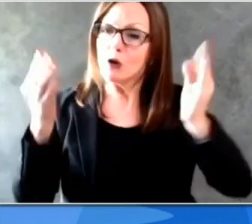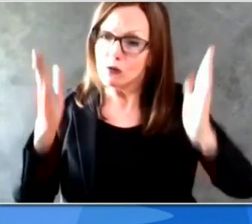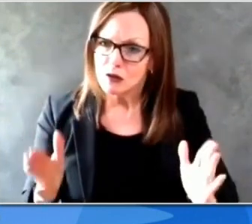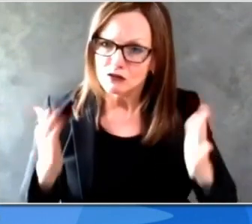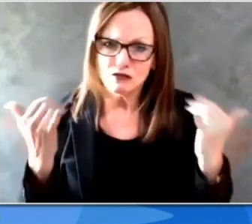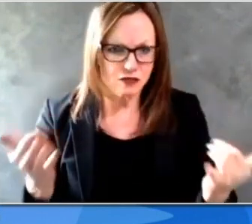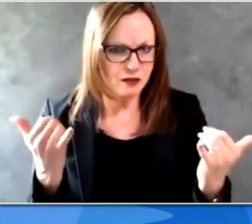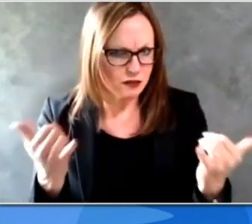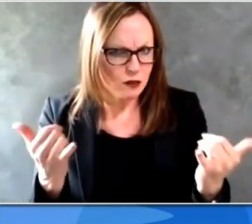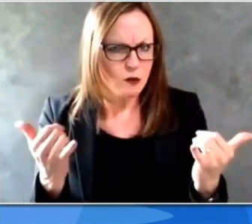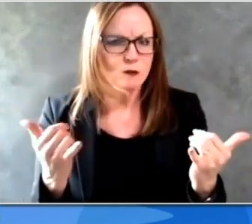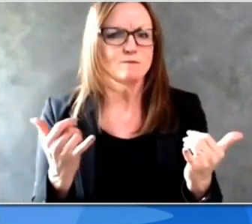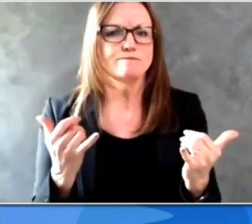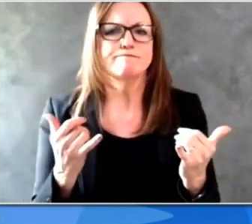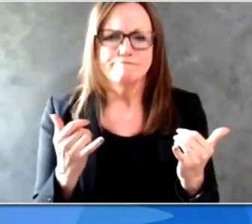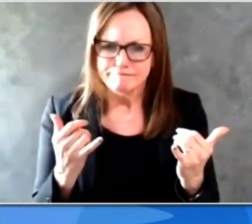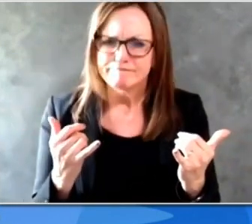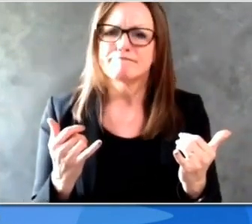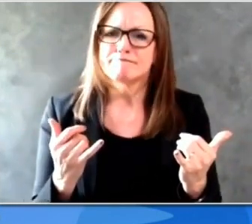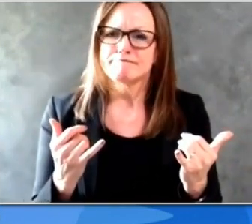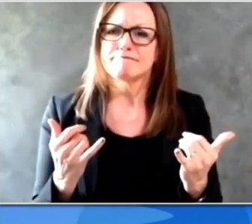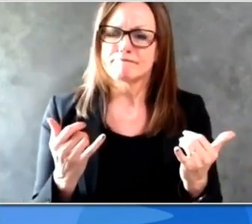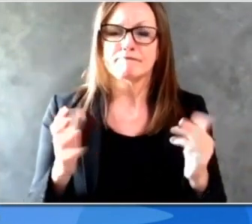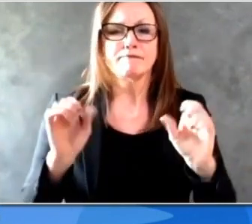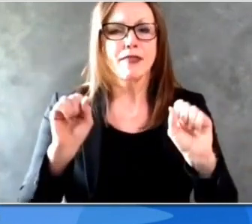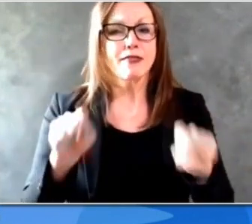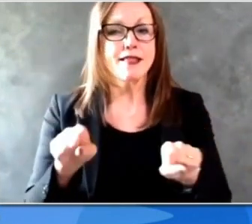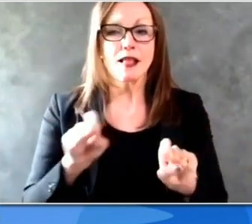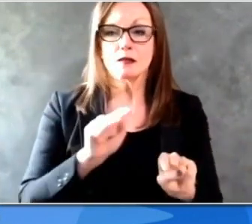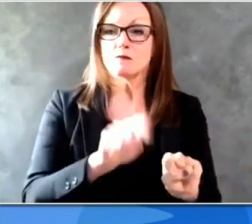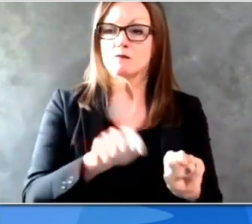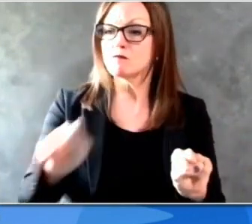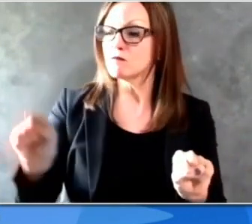NBC 26. Jonathan?